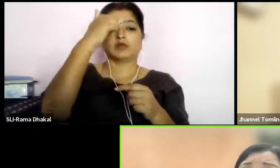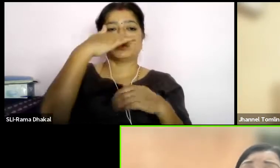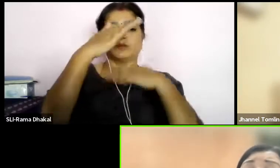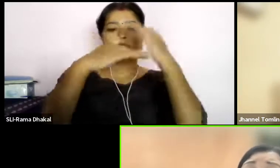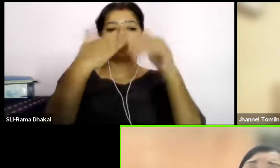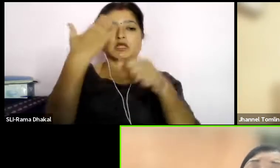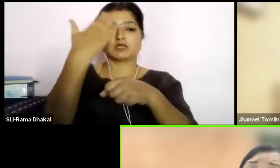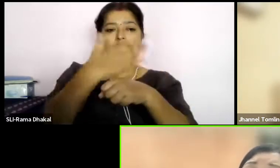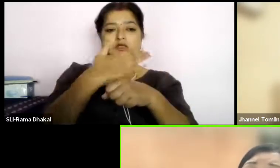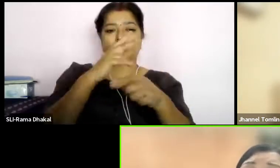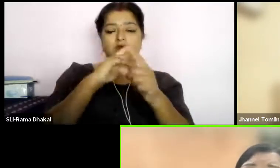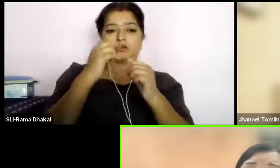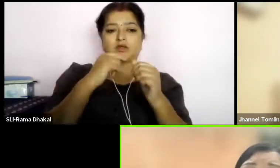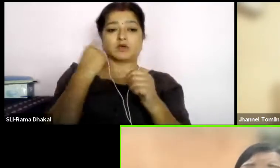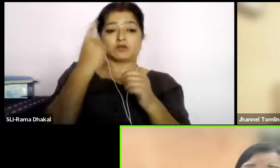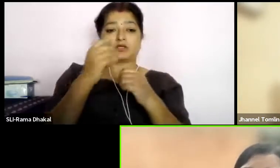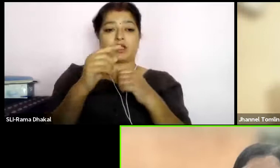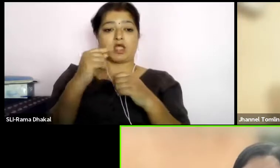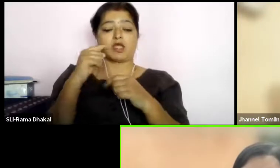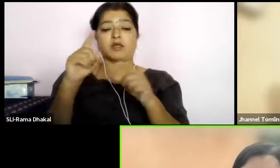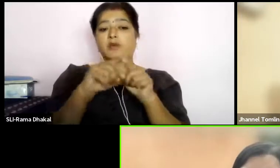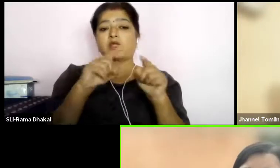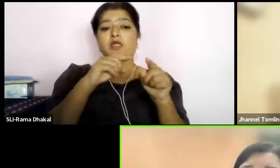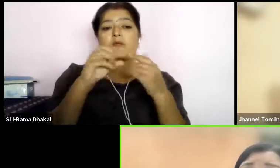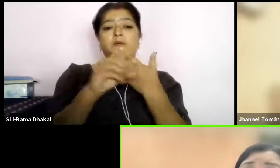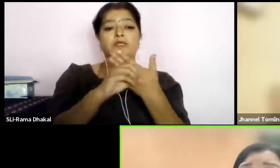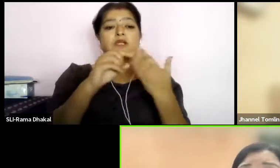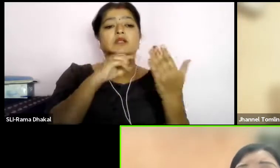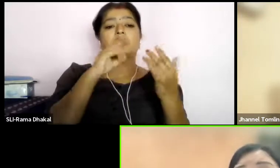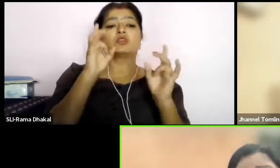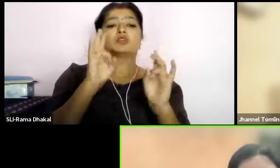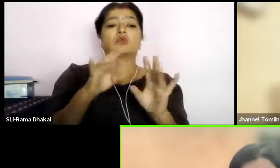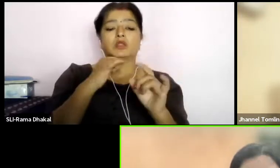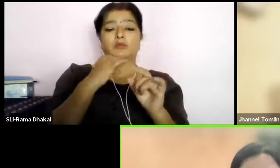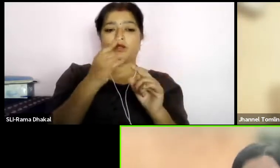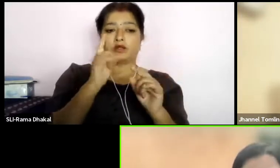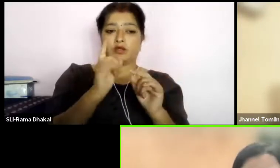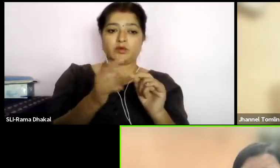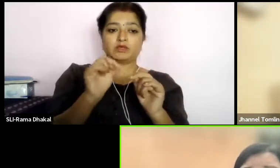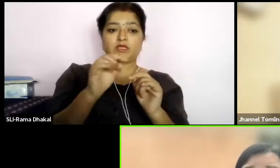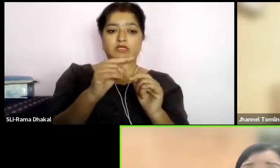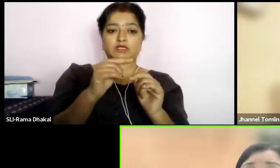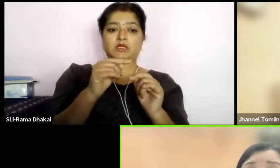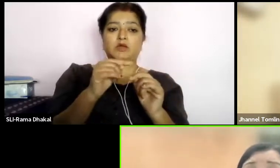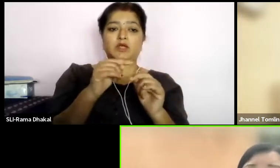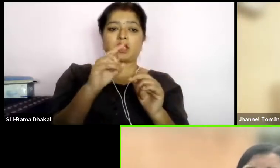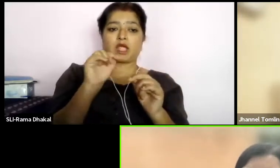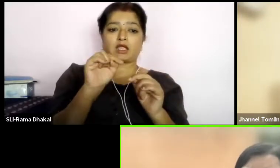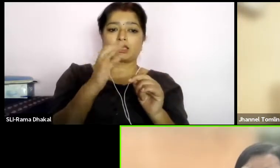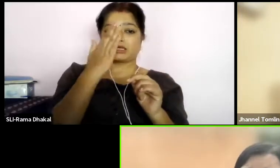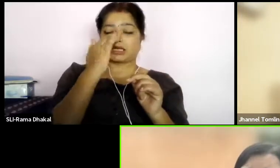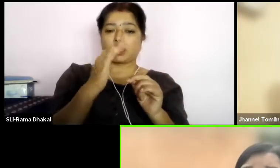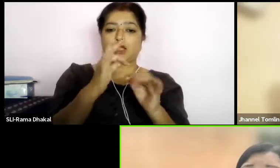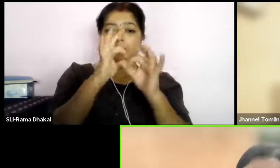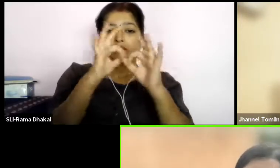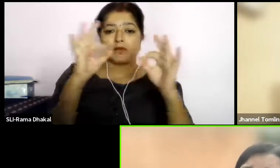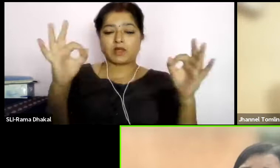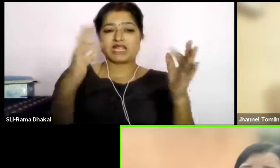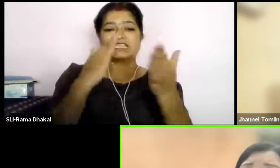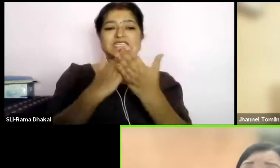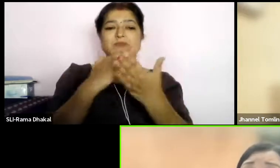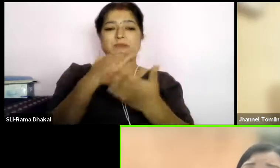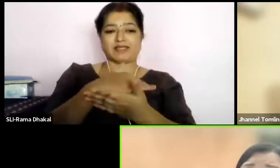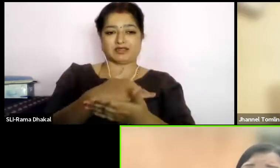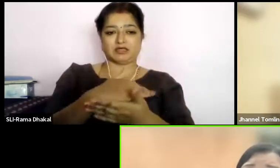marginalized group, there should be a concrete strategies for reaching the farthest far and leaving no one behind. And in